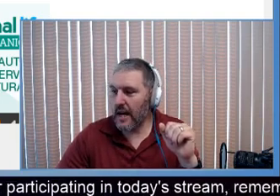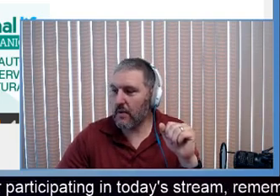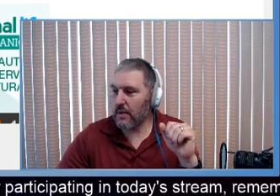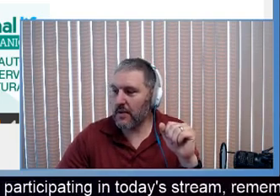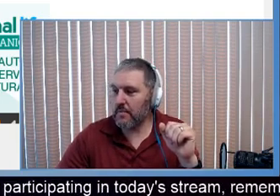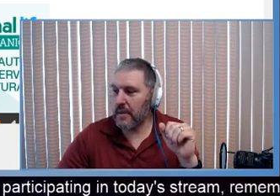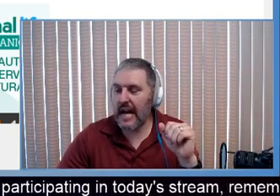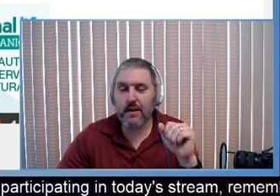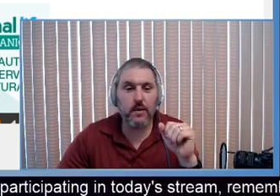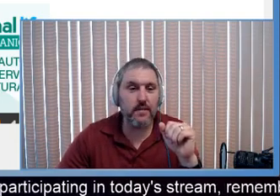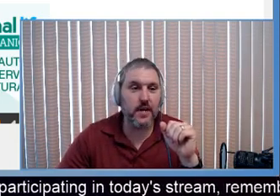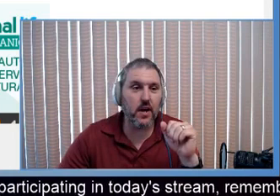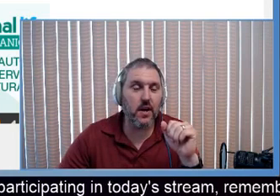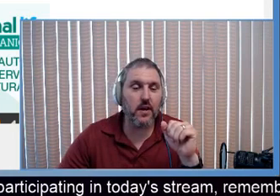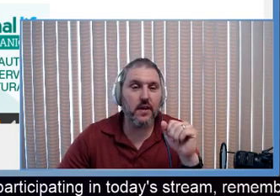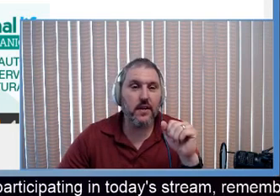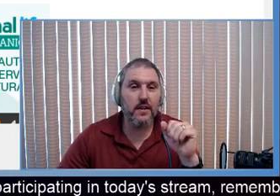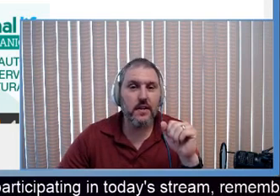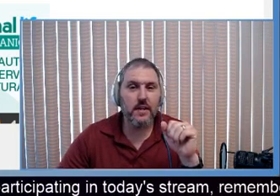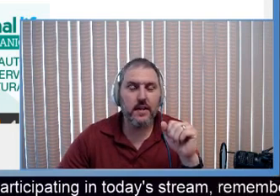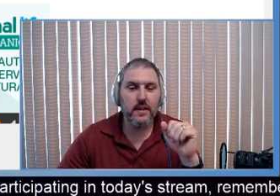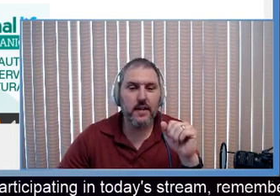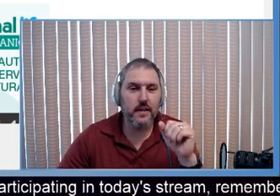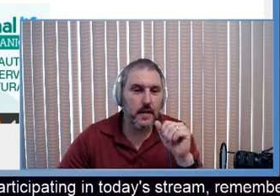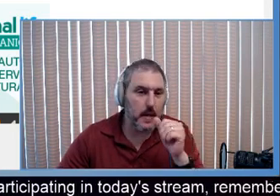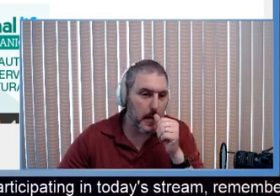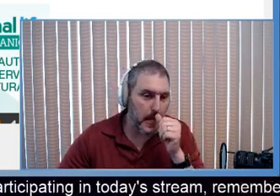Whether they're white, whether they're black, whatever they are.